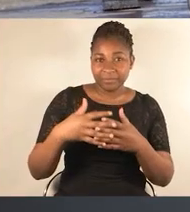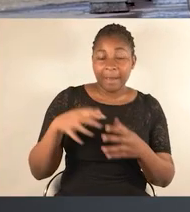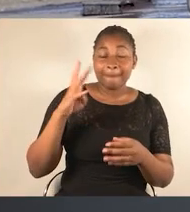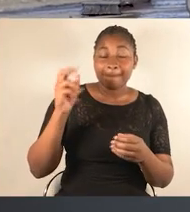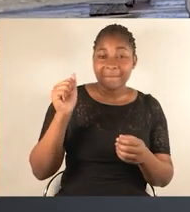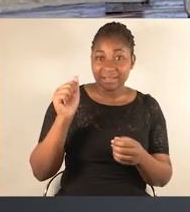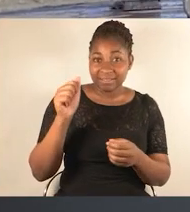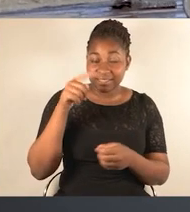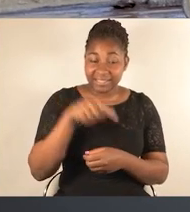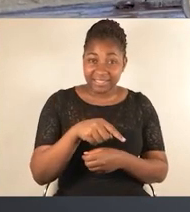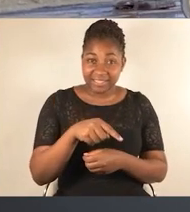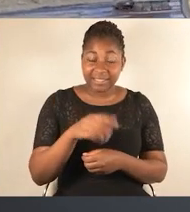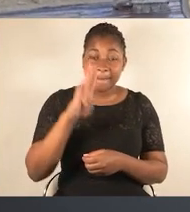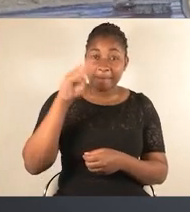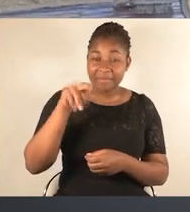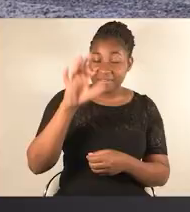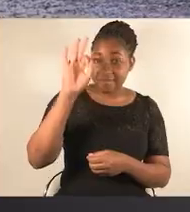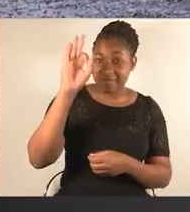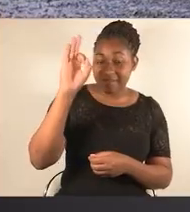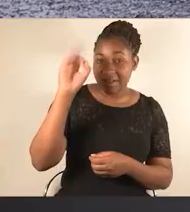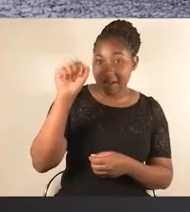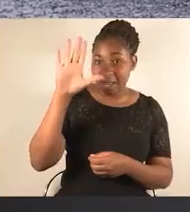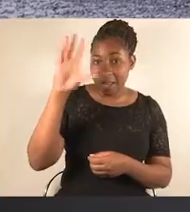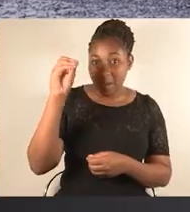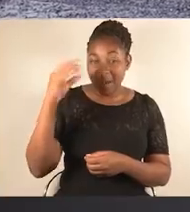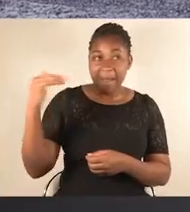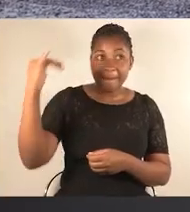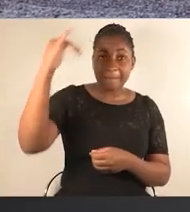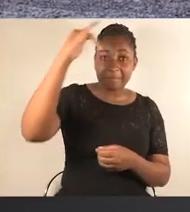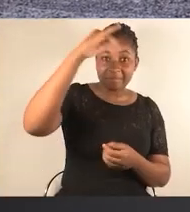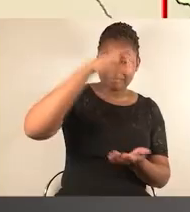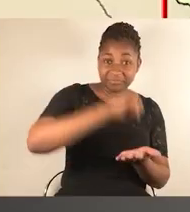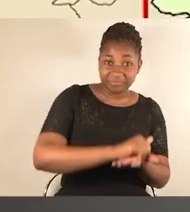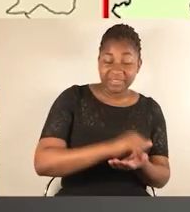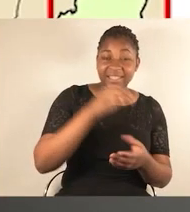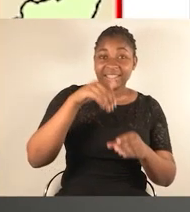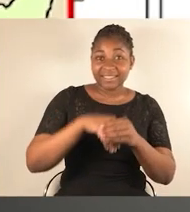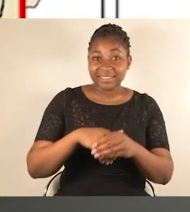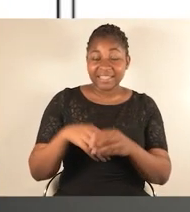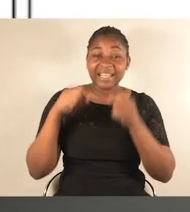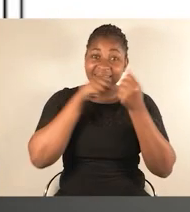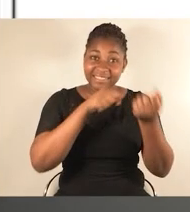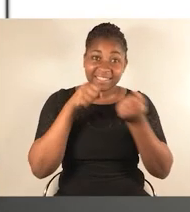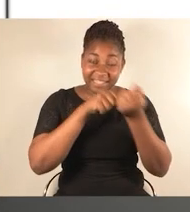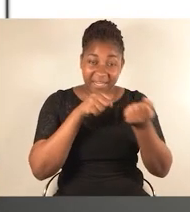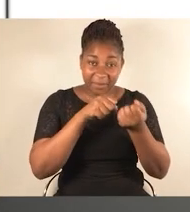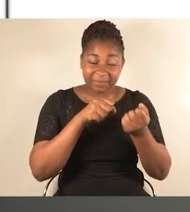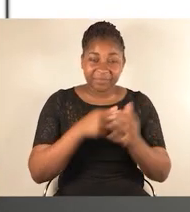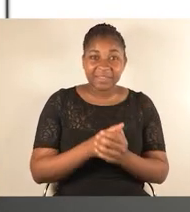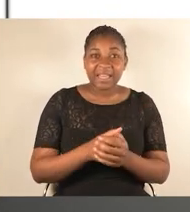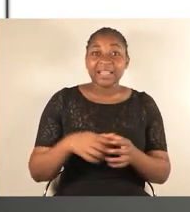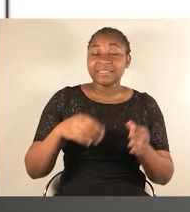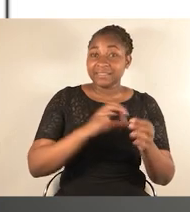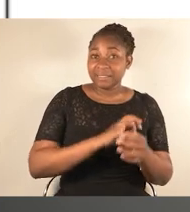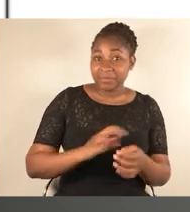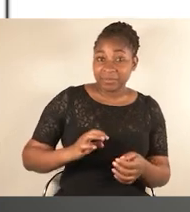down, but rehabilitation of the Buffalo Range International Airport in Chiredzi District, southeast of